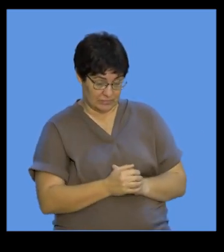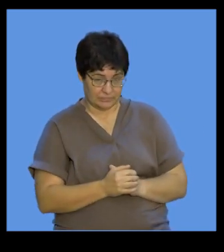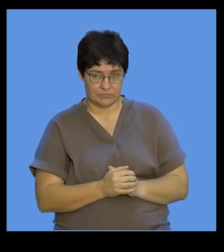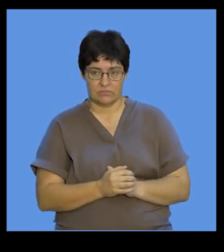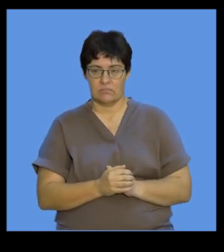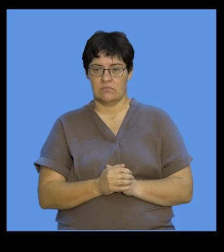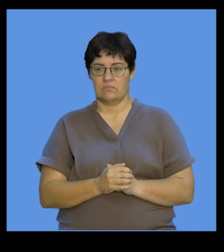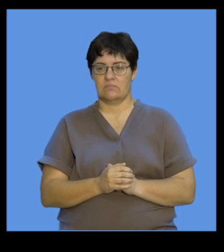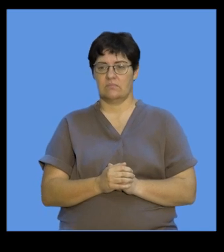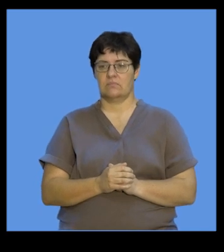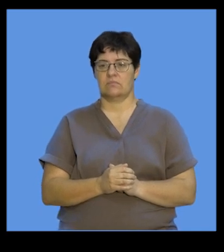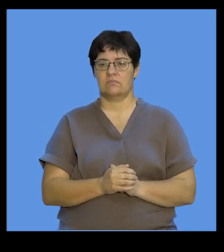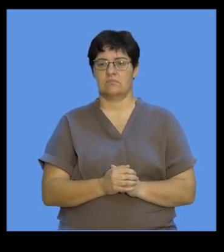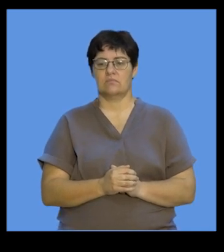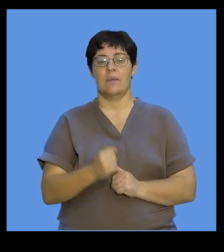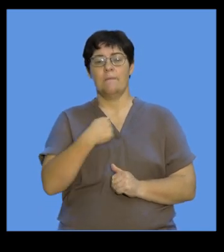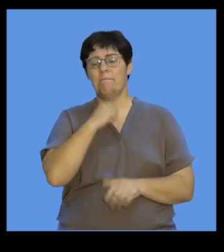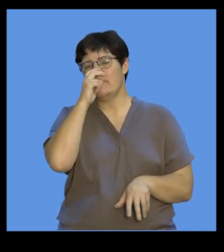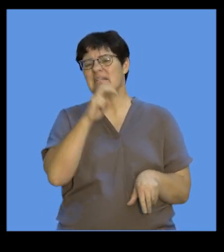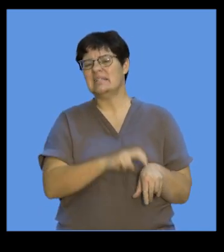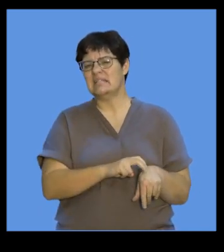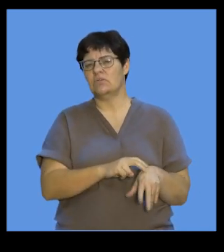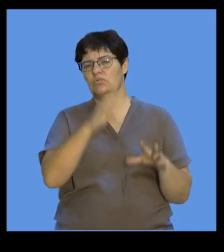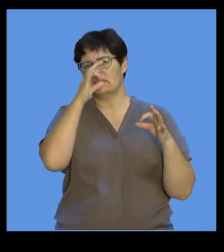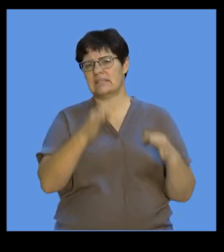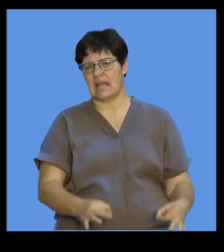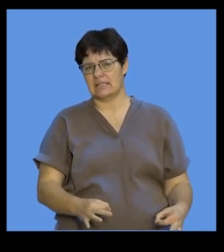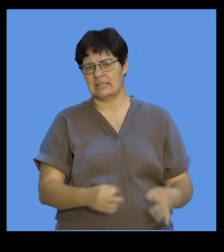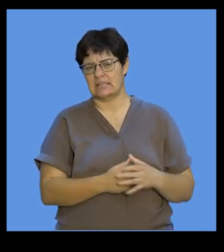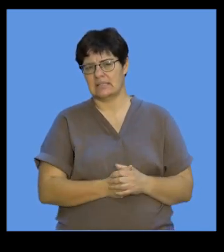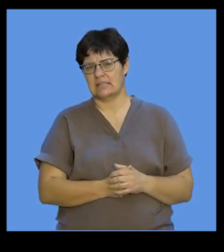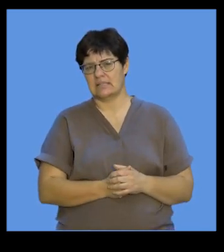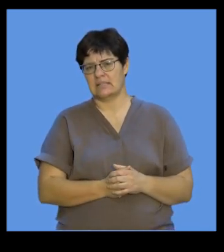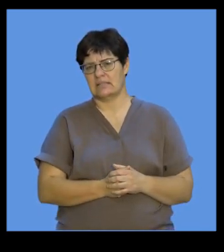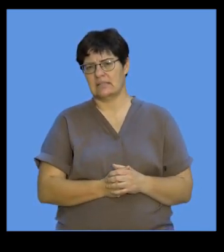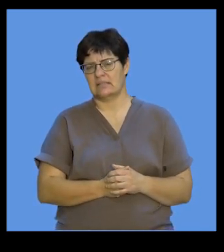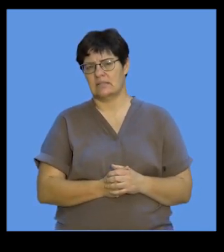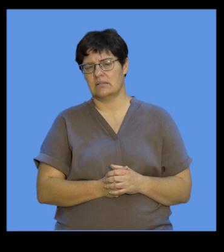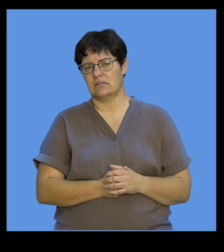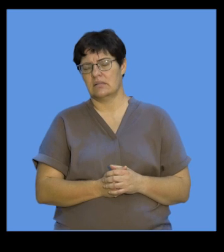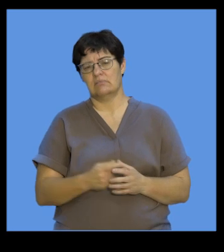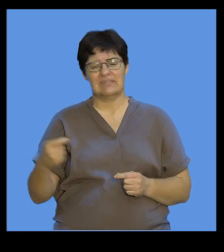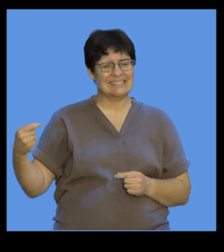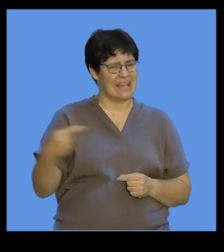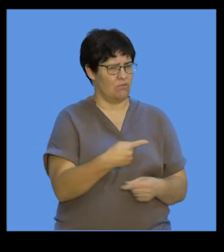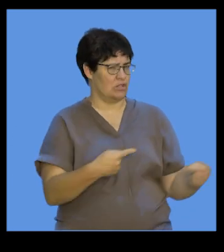Also, what I need to do is make a decision about direction.